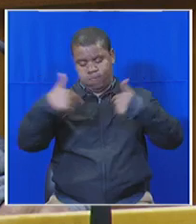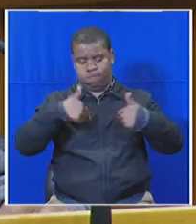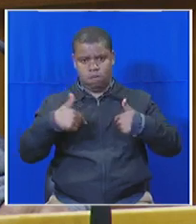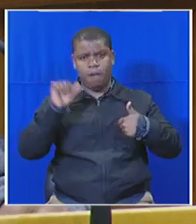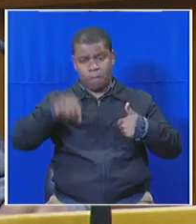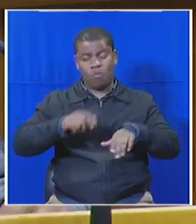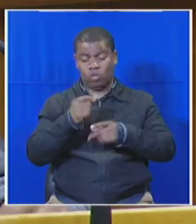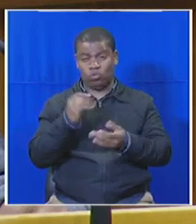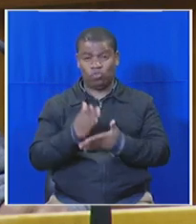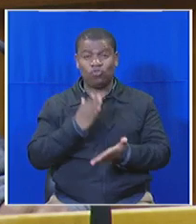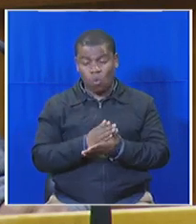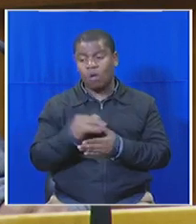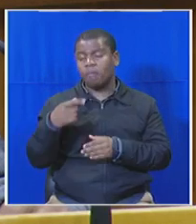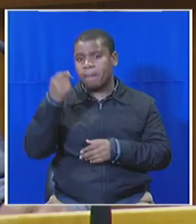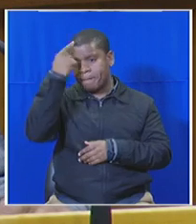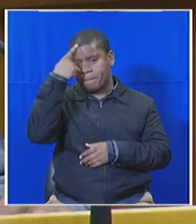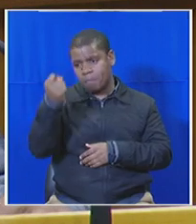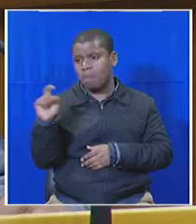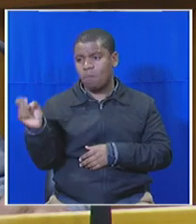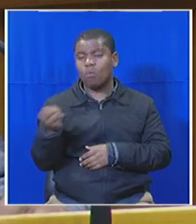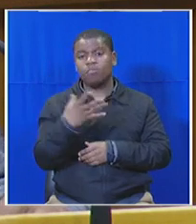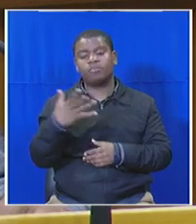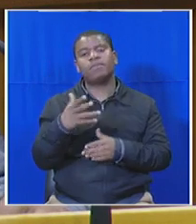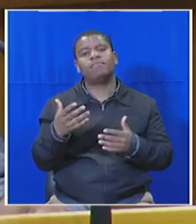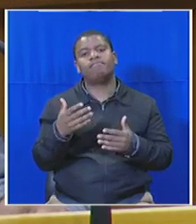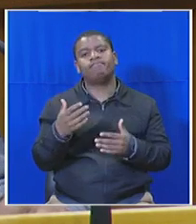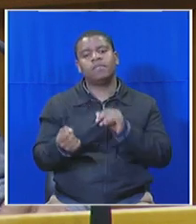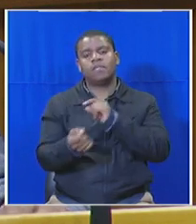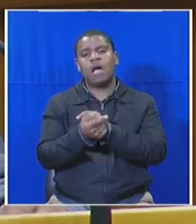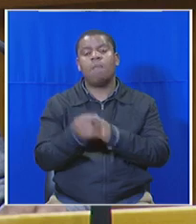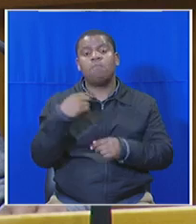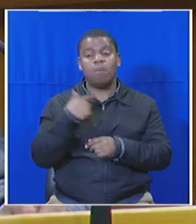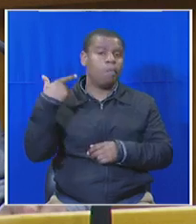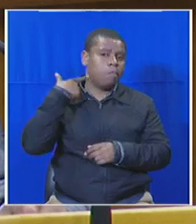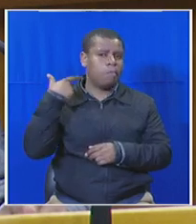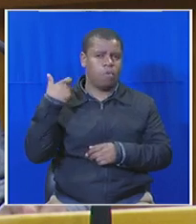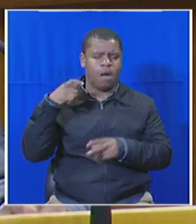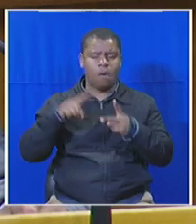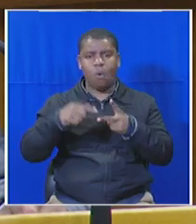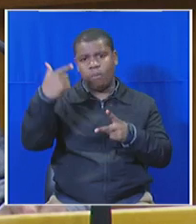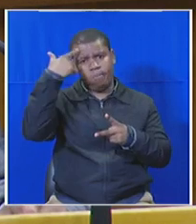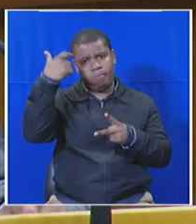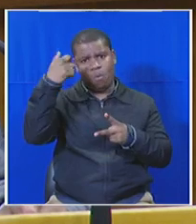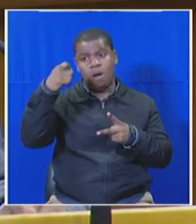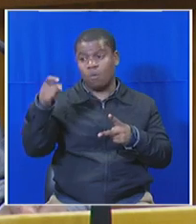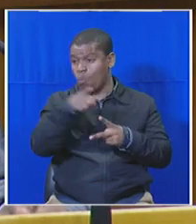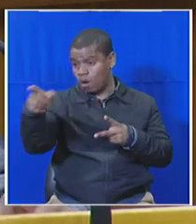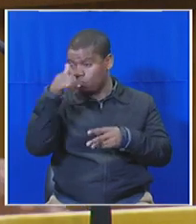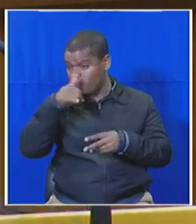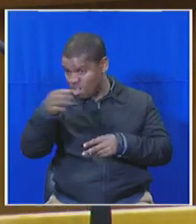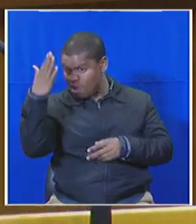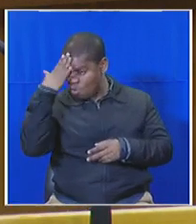it is noticeable that most died because of shots to the head and the neck. The criminals are aware that police use bulletproof vests and